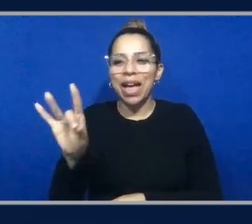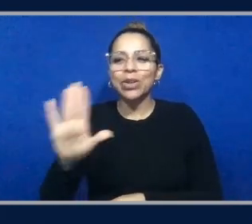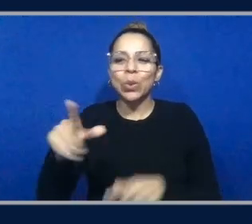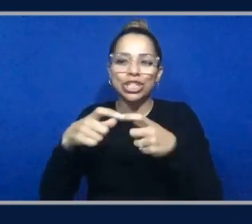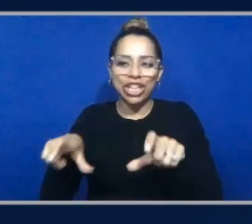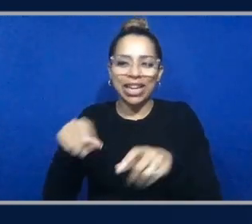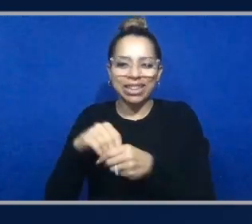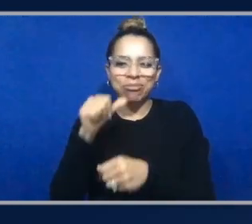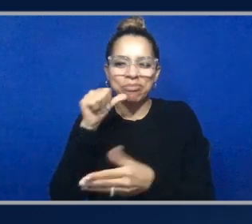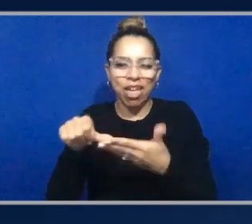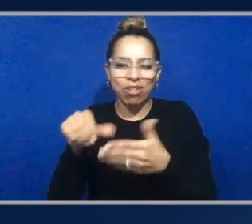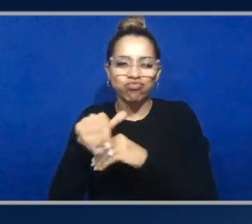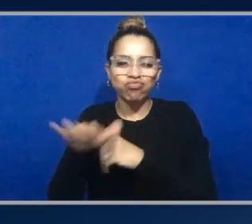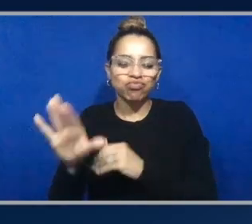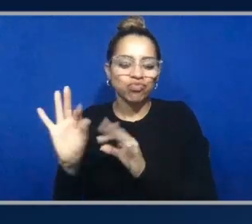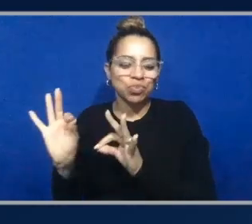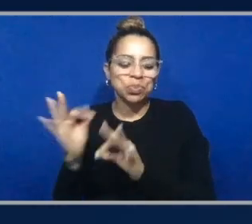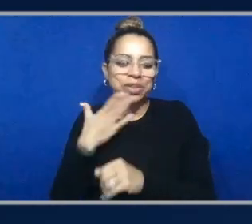Job succeeded.